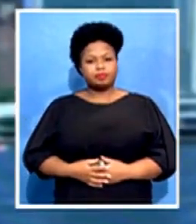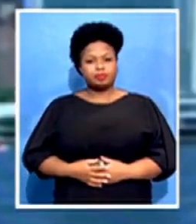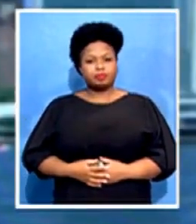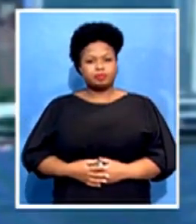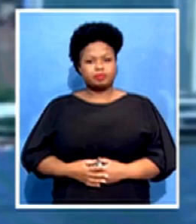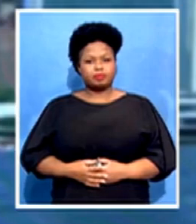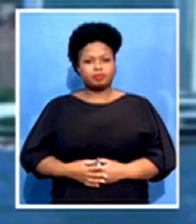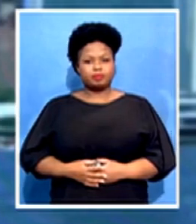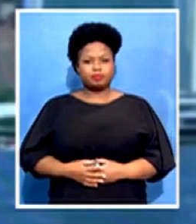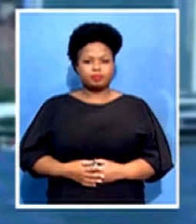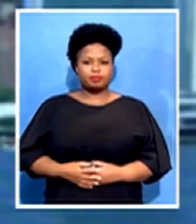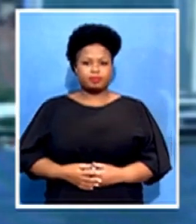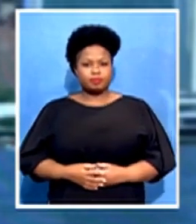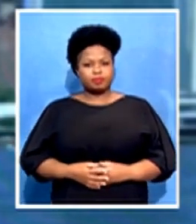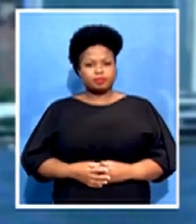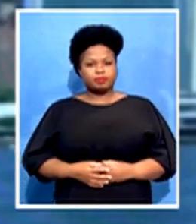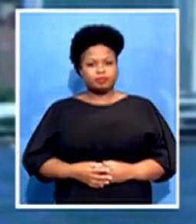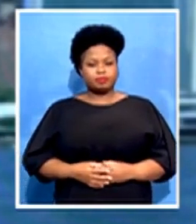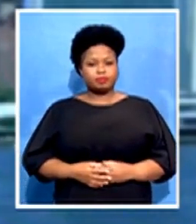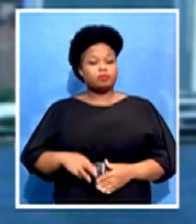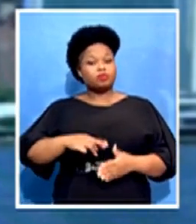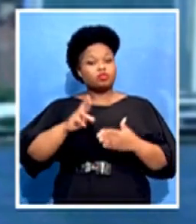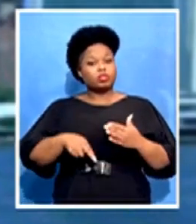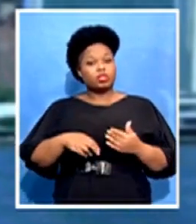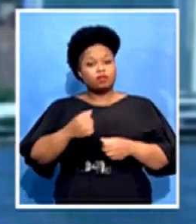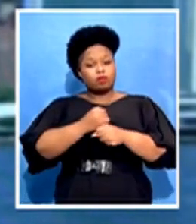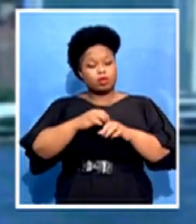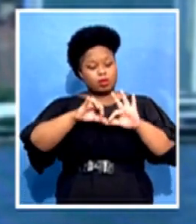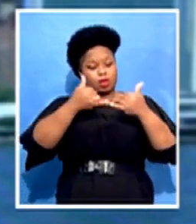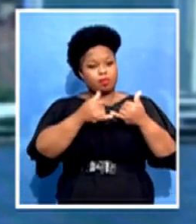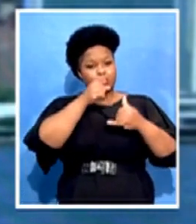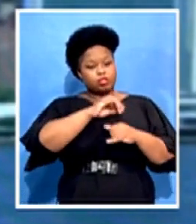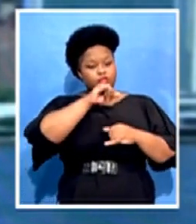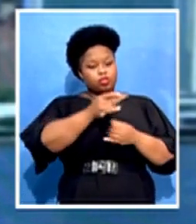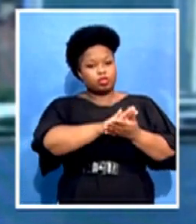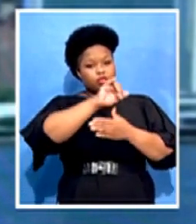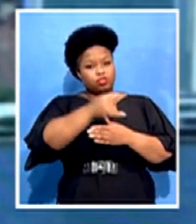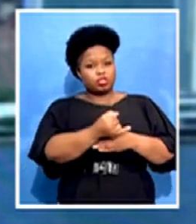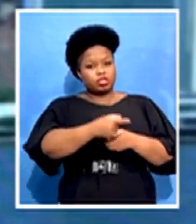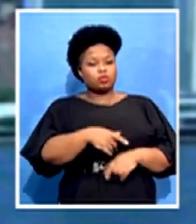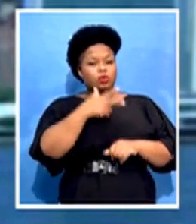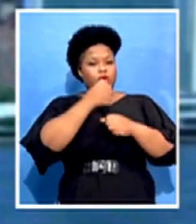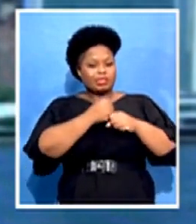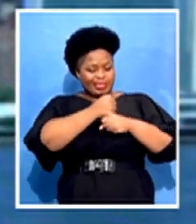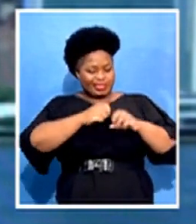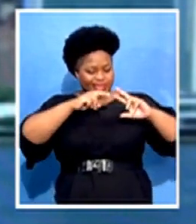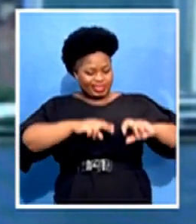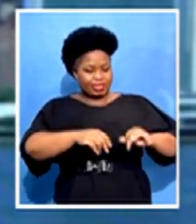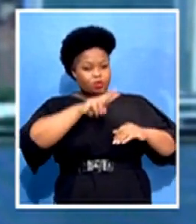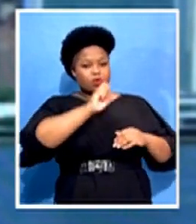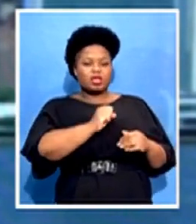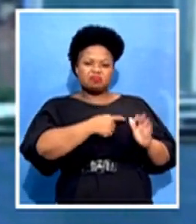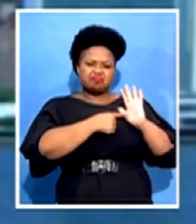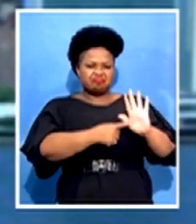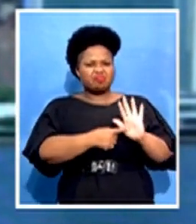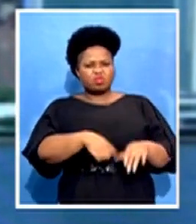The results from pharmaceutical company Johnson & Johnson's trial in the US showed its COVID-19 vaccine is